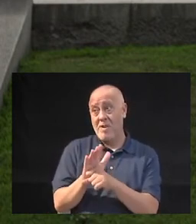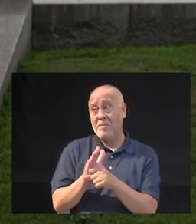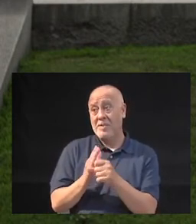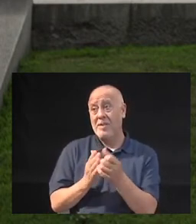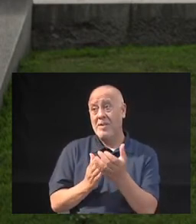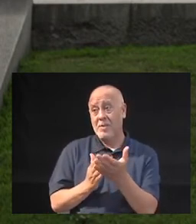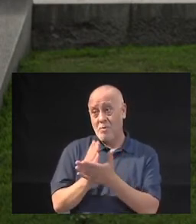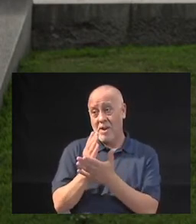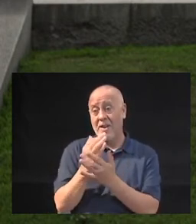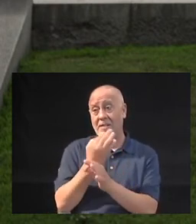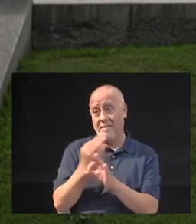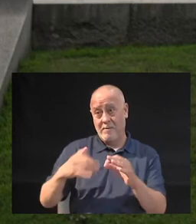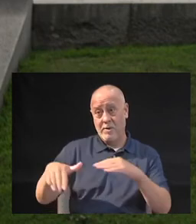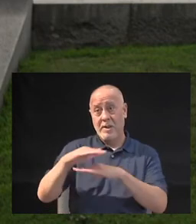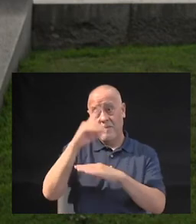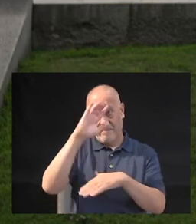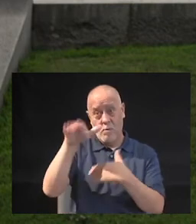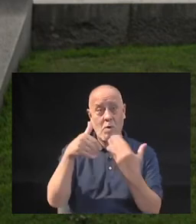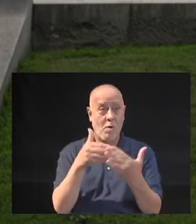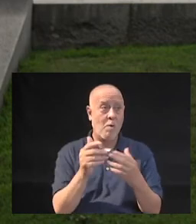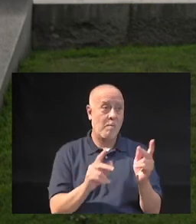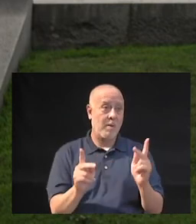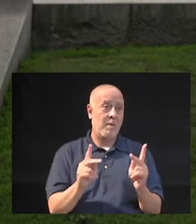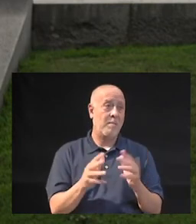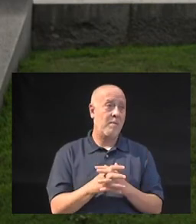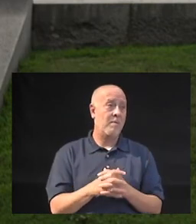the freedom of all.